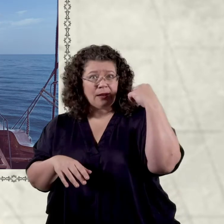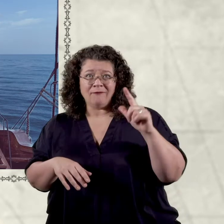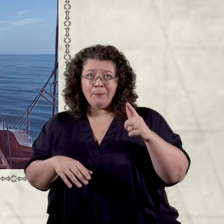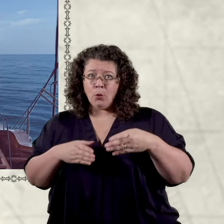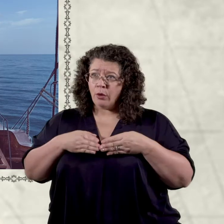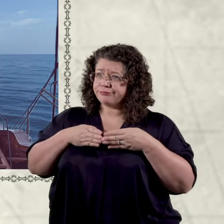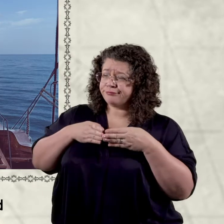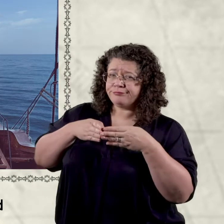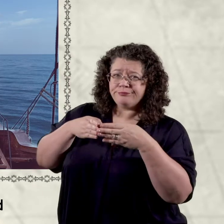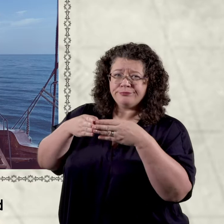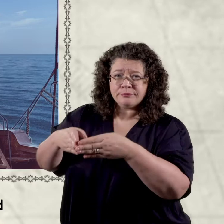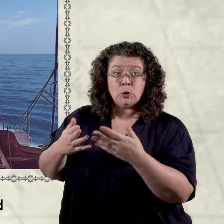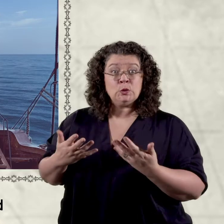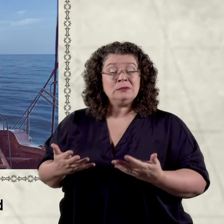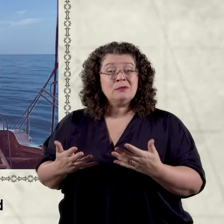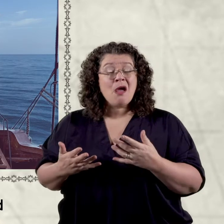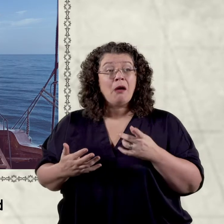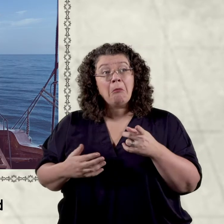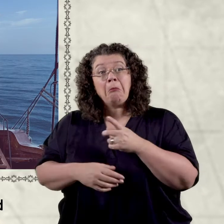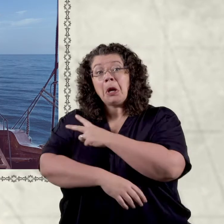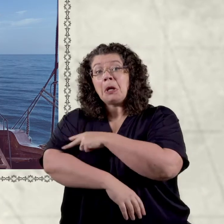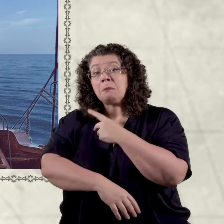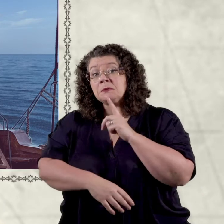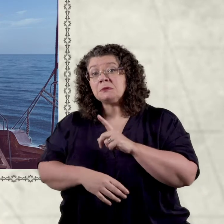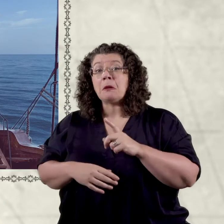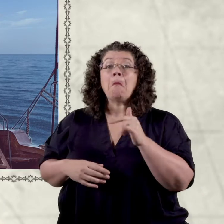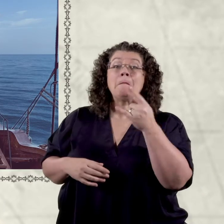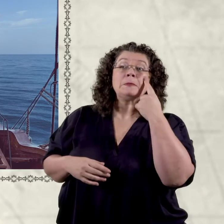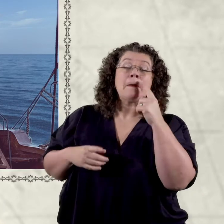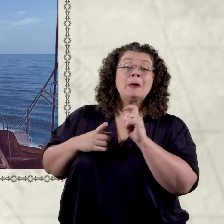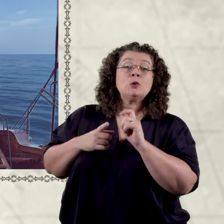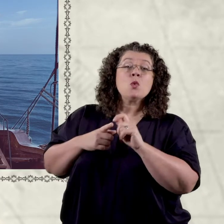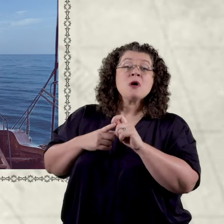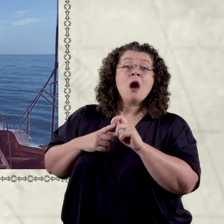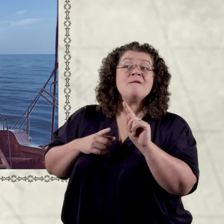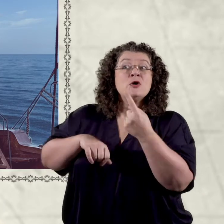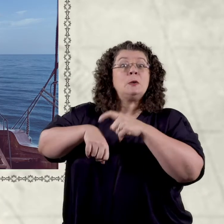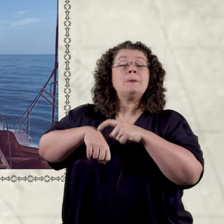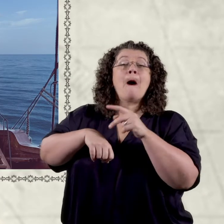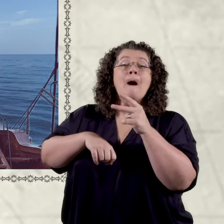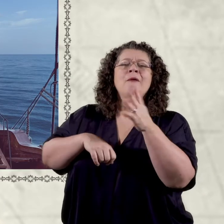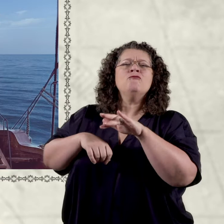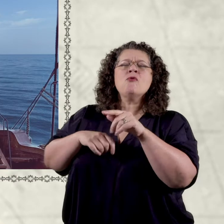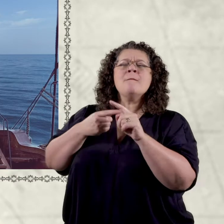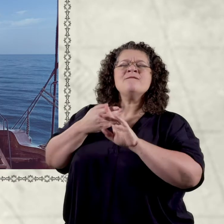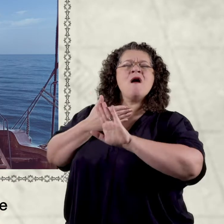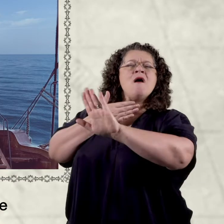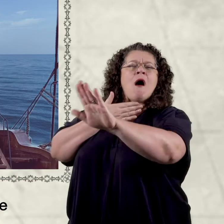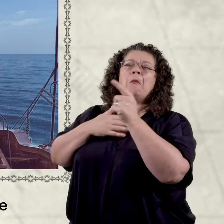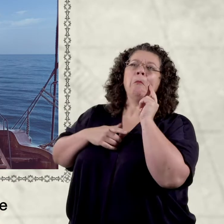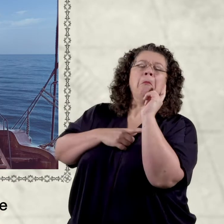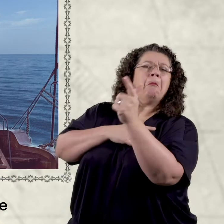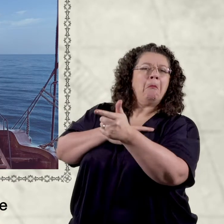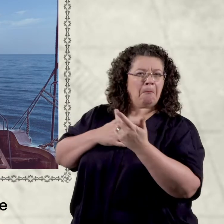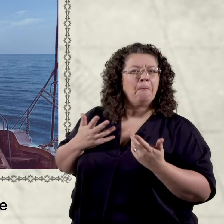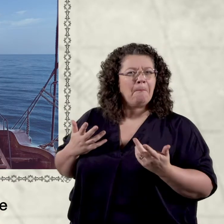Harbour. And today was the day the captain said we might see Patagonia for the first time from a distance. So